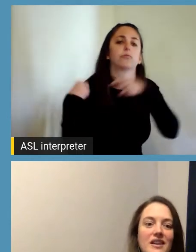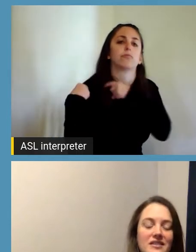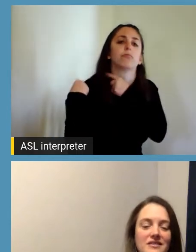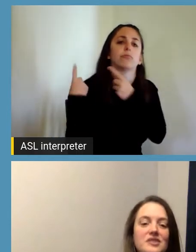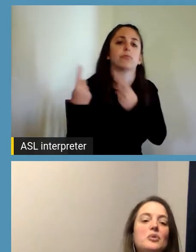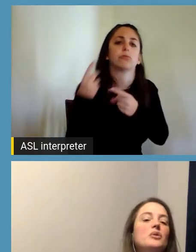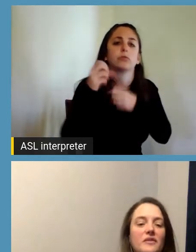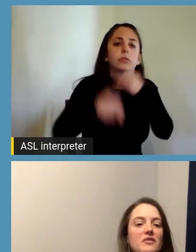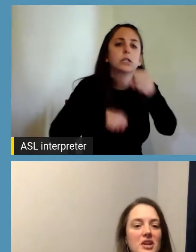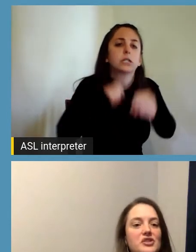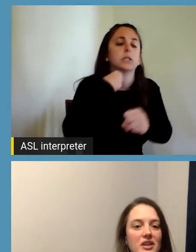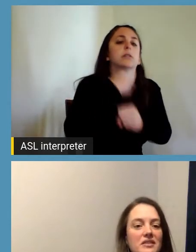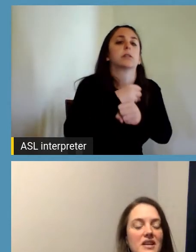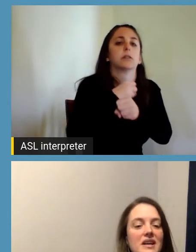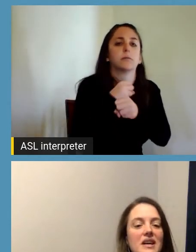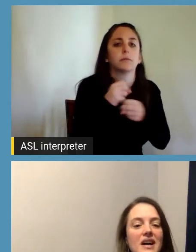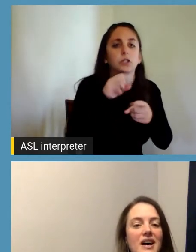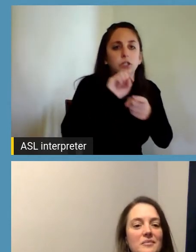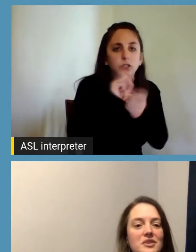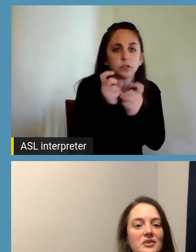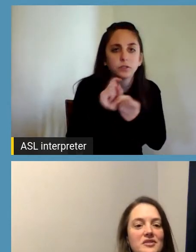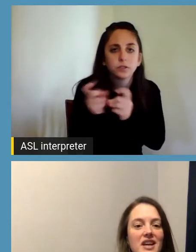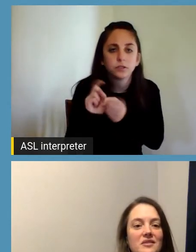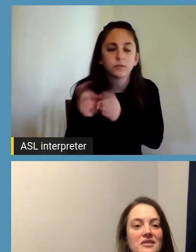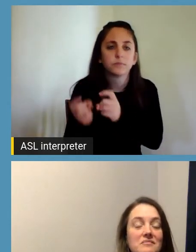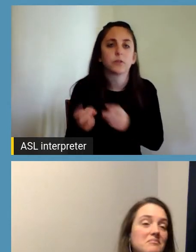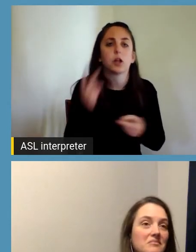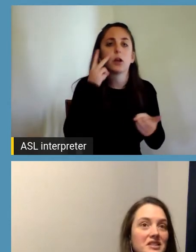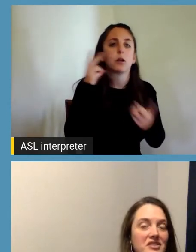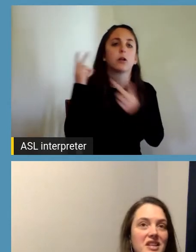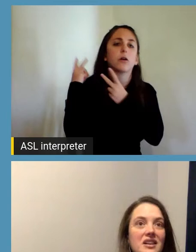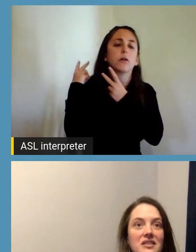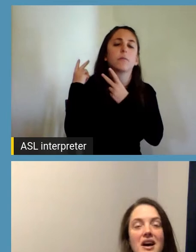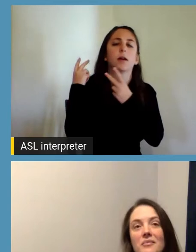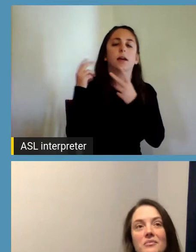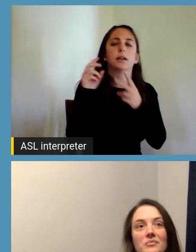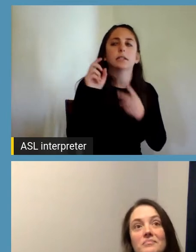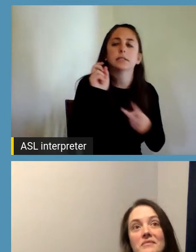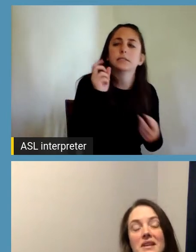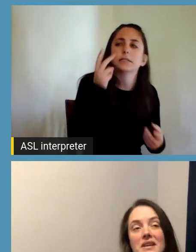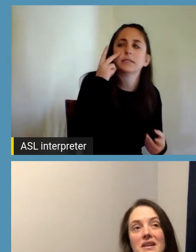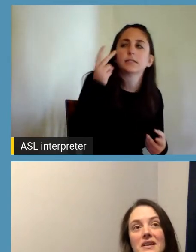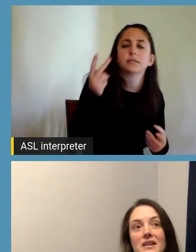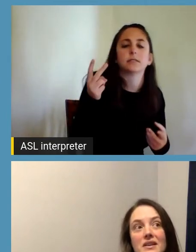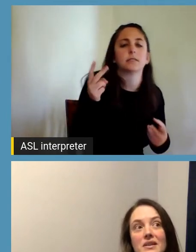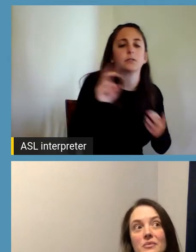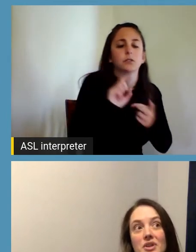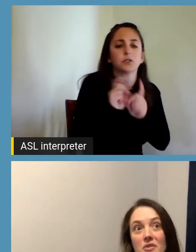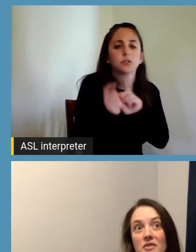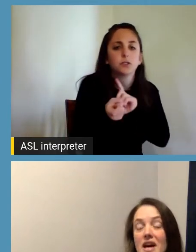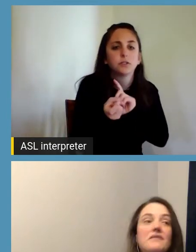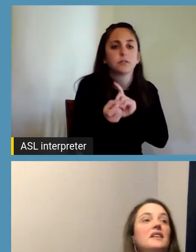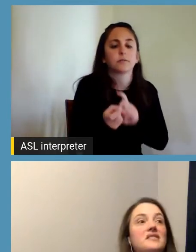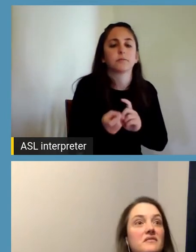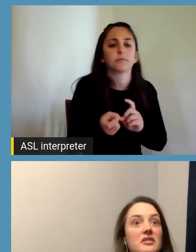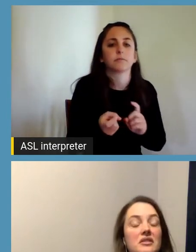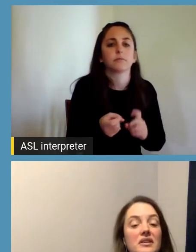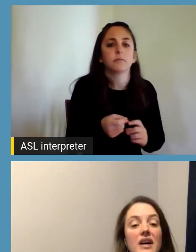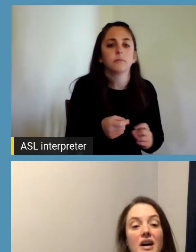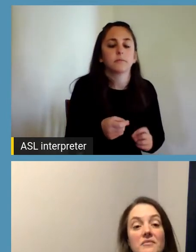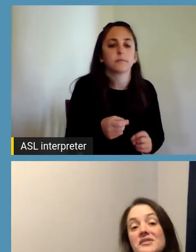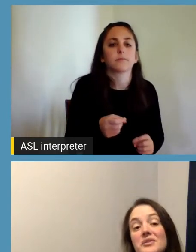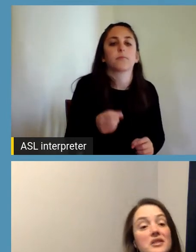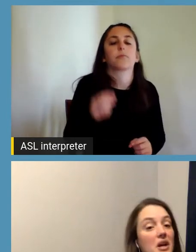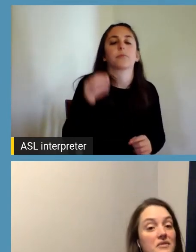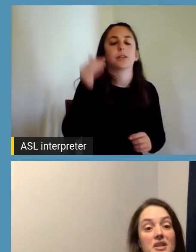looking back historical information to understand. Let's just take, we know for that